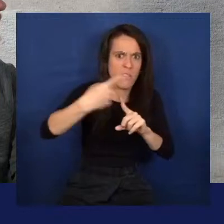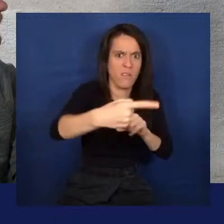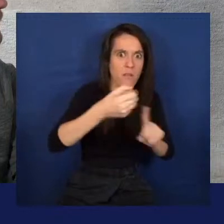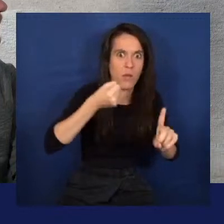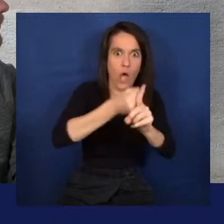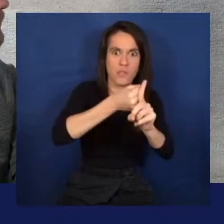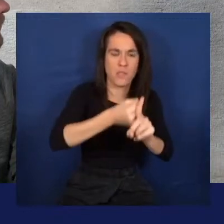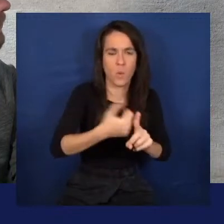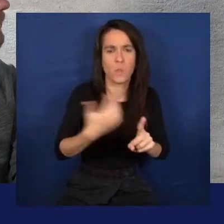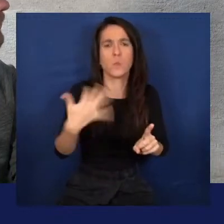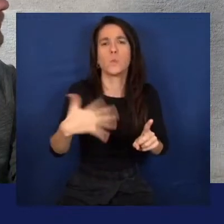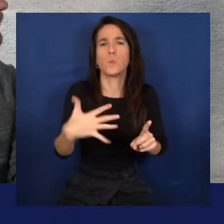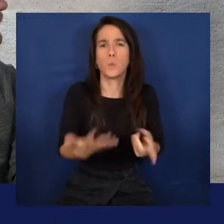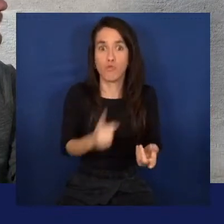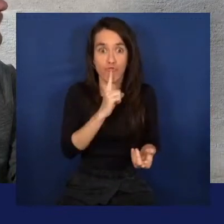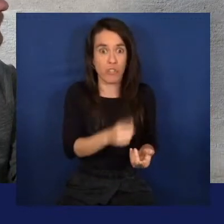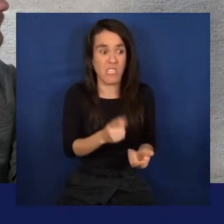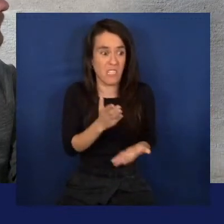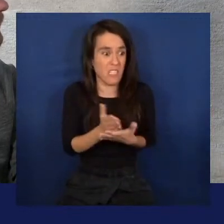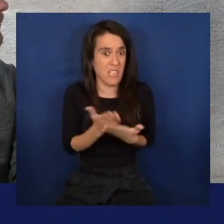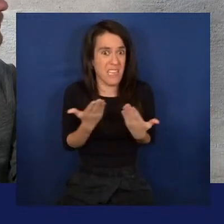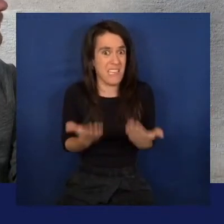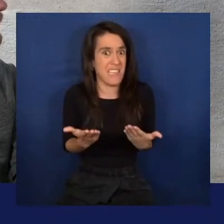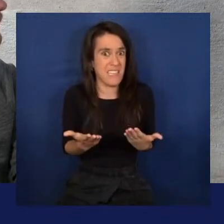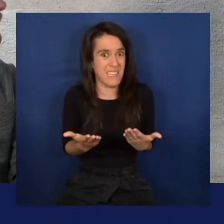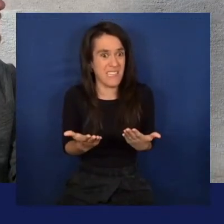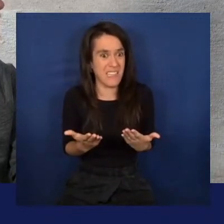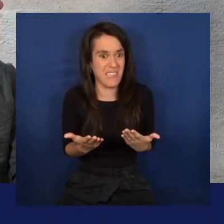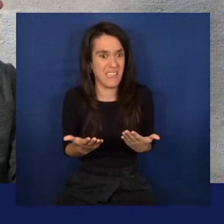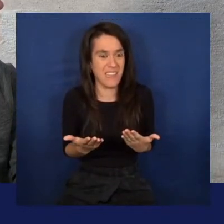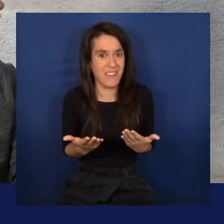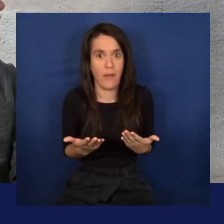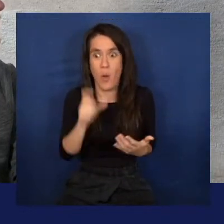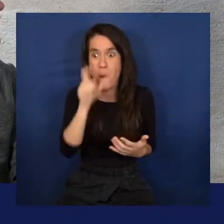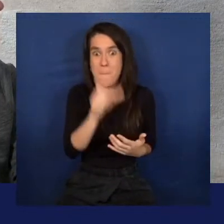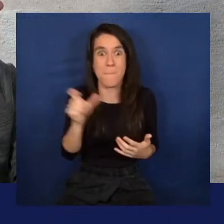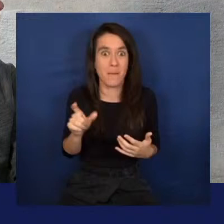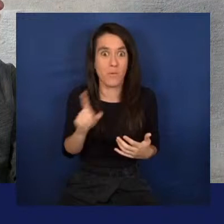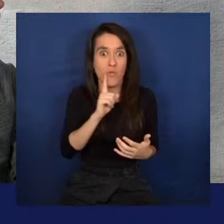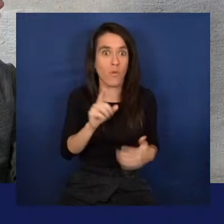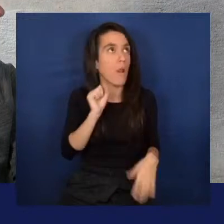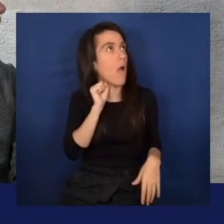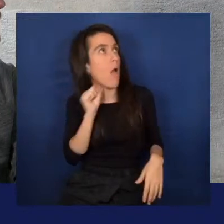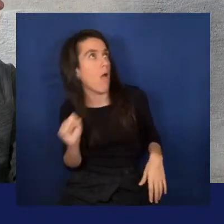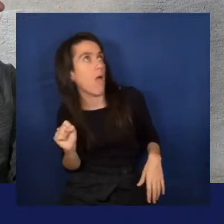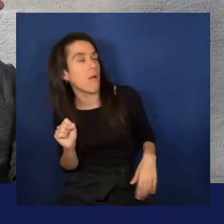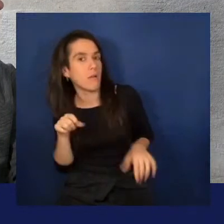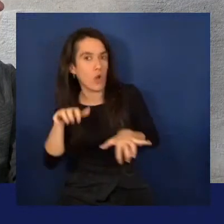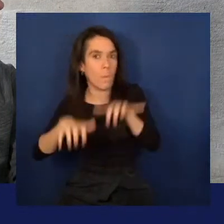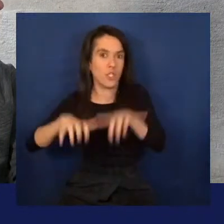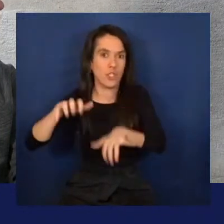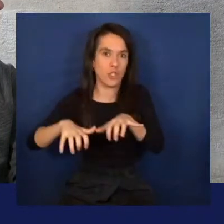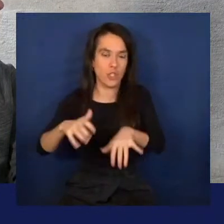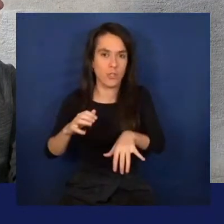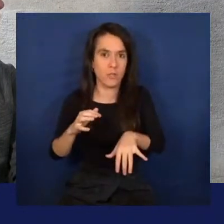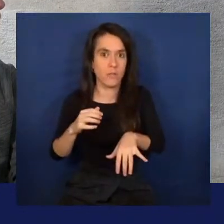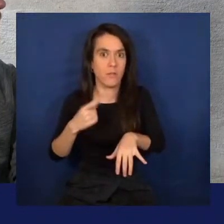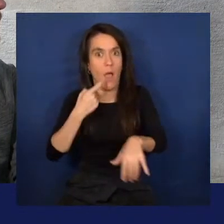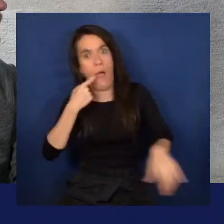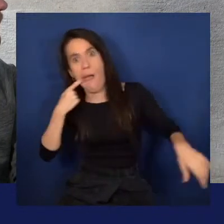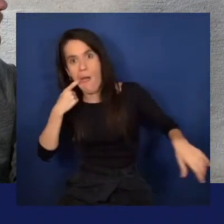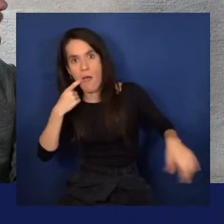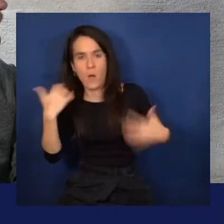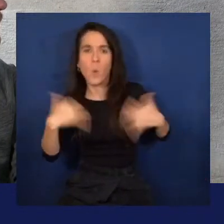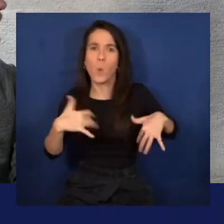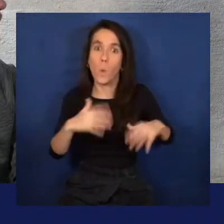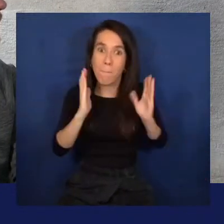the reality is that an awful lot of our civilization depends on an awful lot of compute that needs to work. And